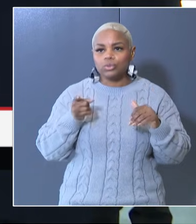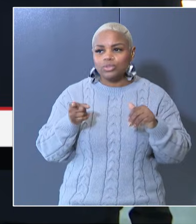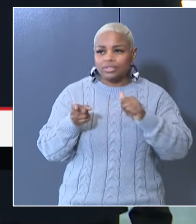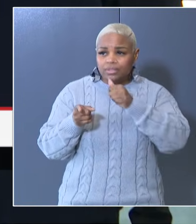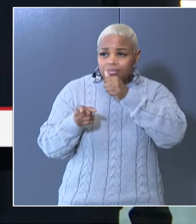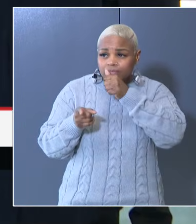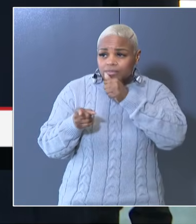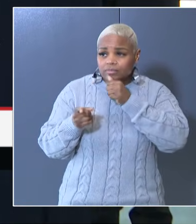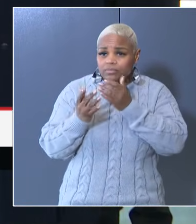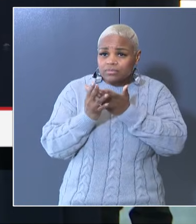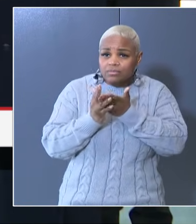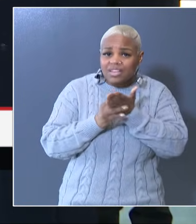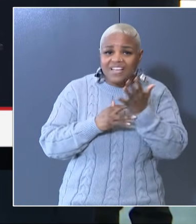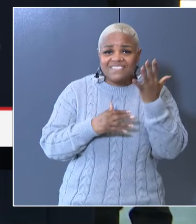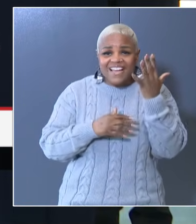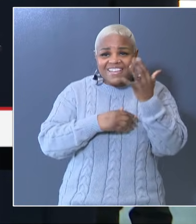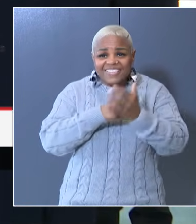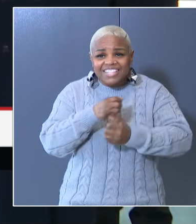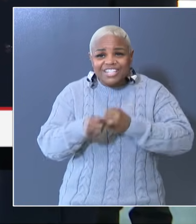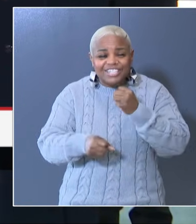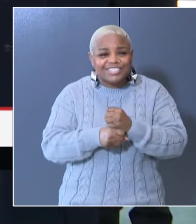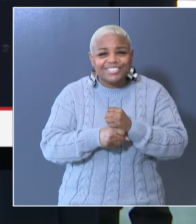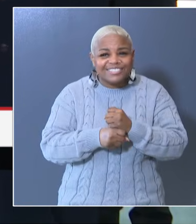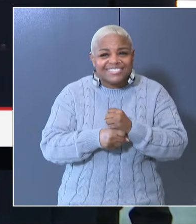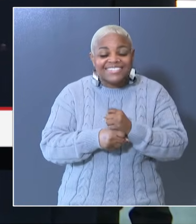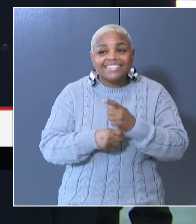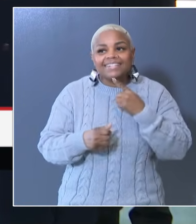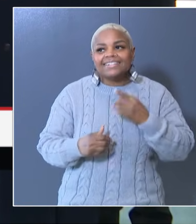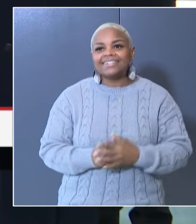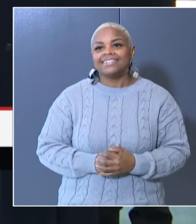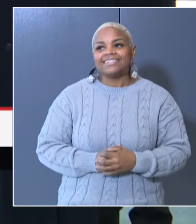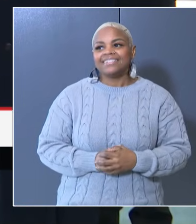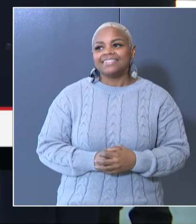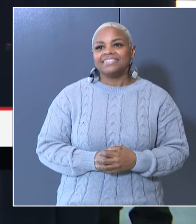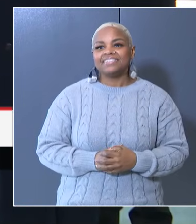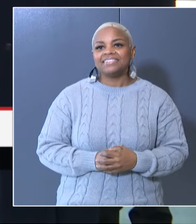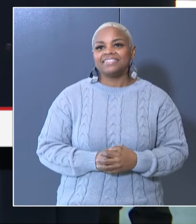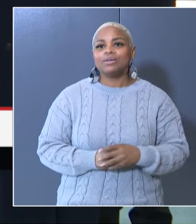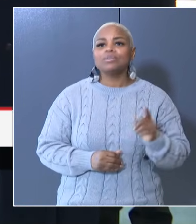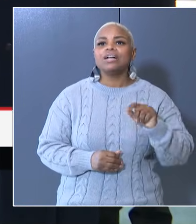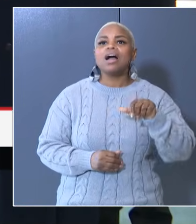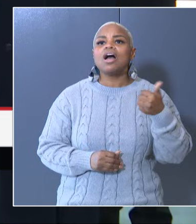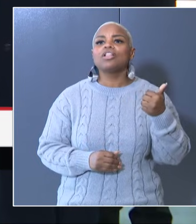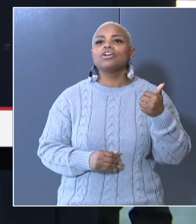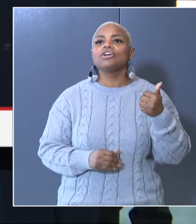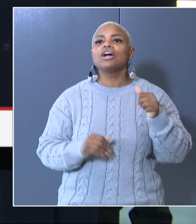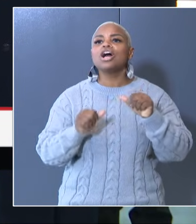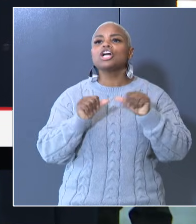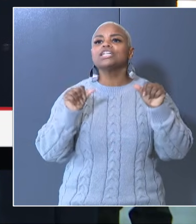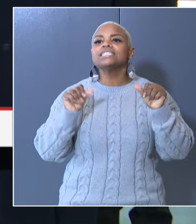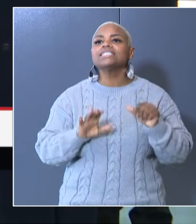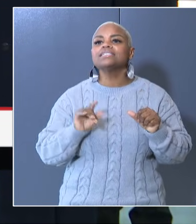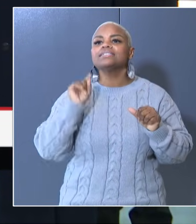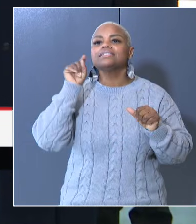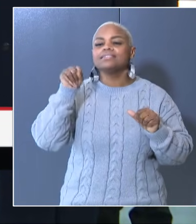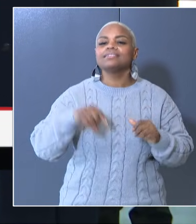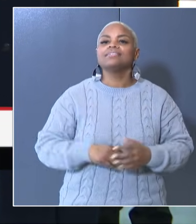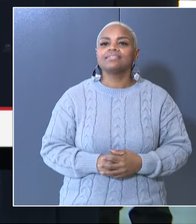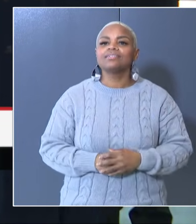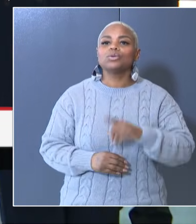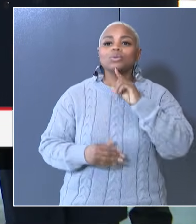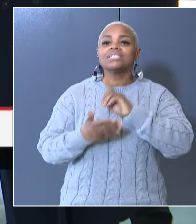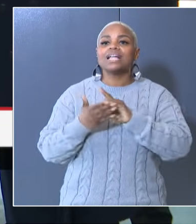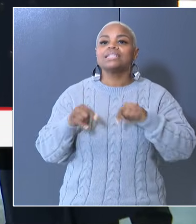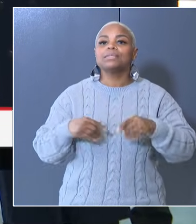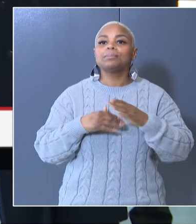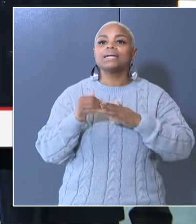5 years, trying to get this up together. And Emotive Architects, Aubrey, wave your hand. Emotive Architects, who designed this